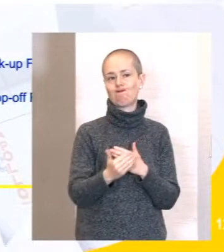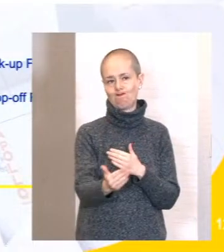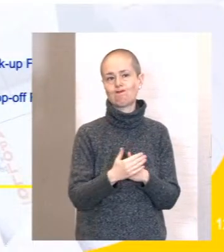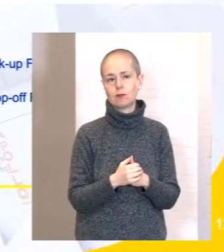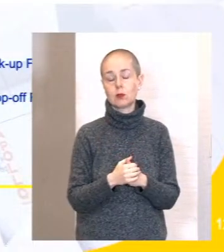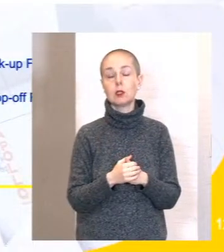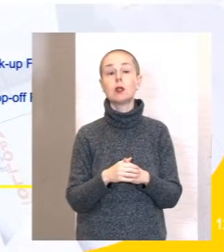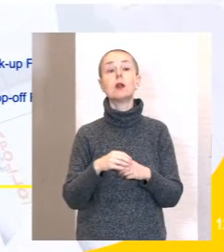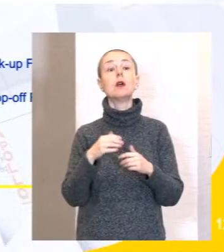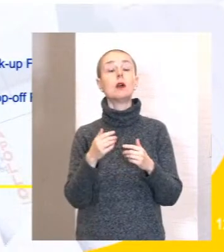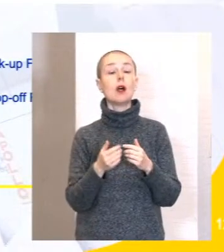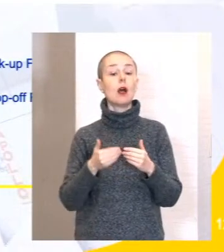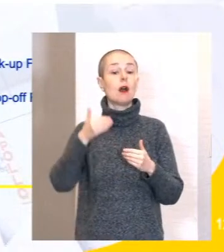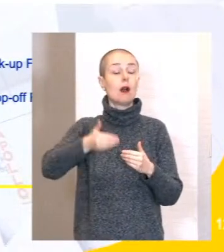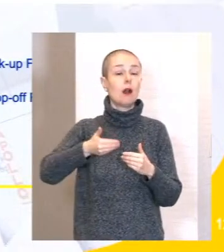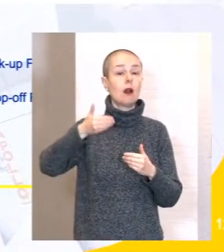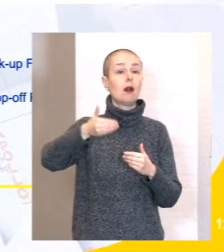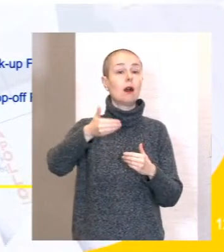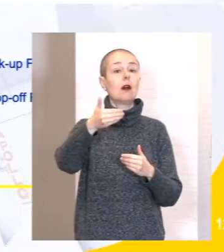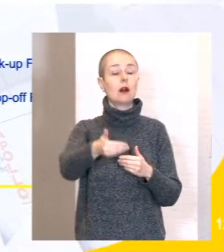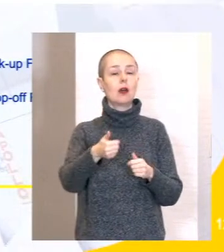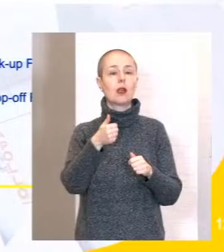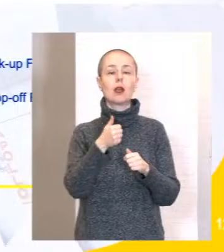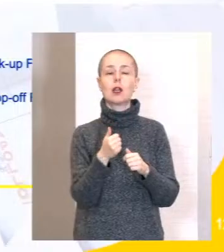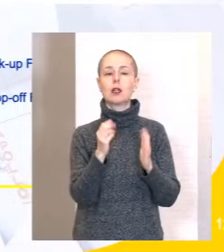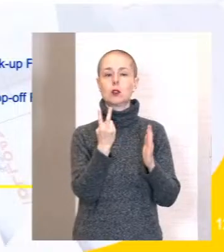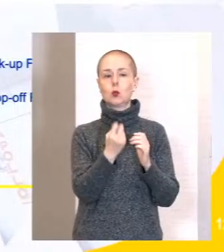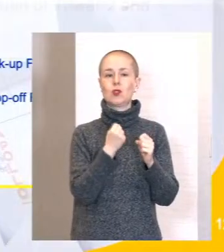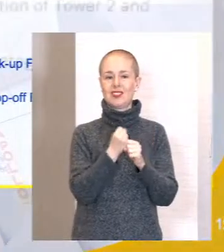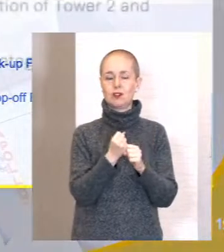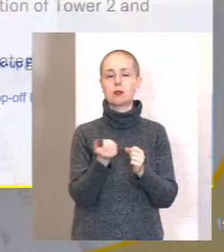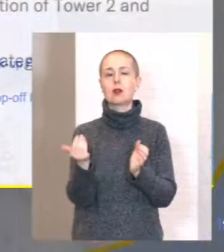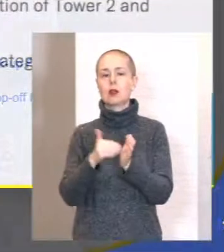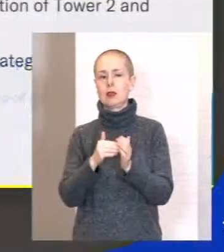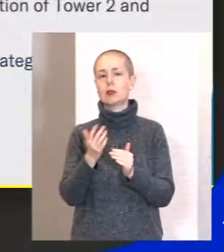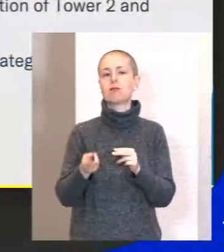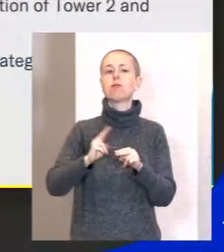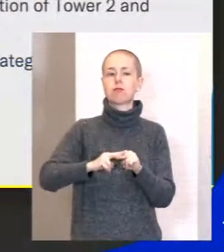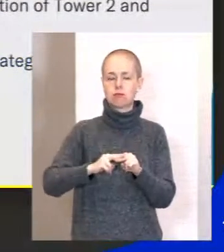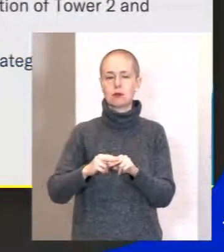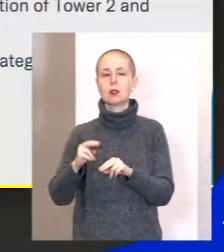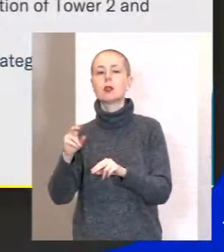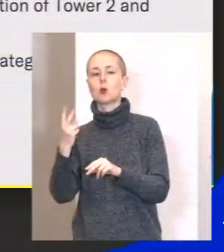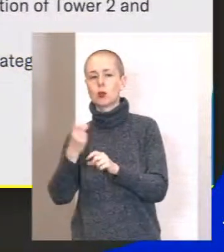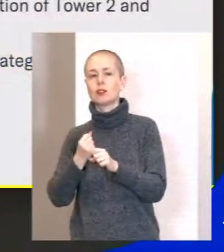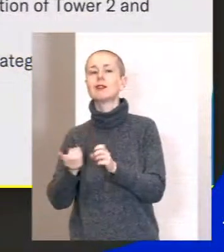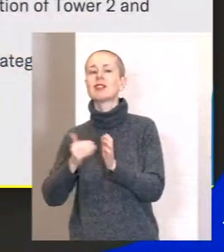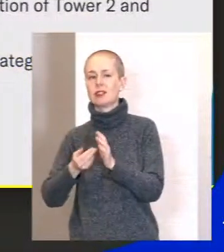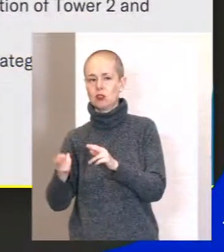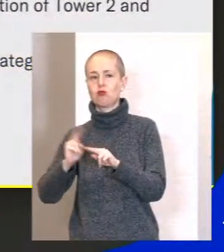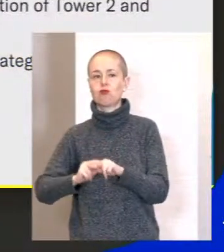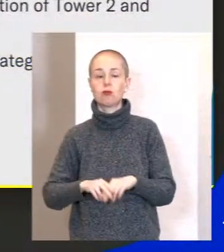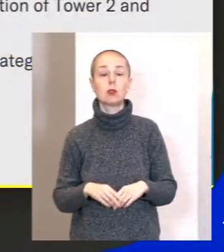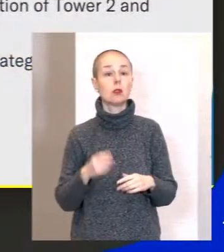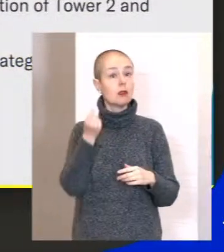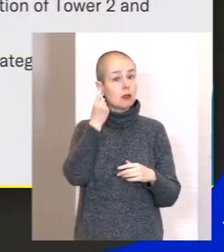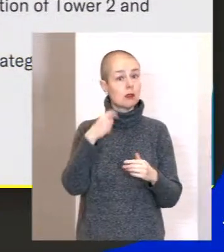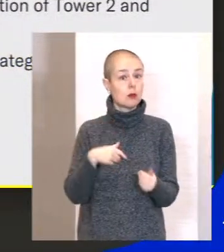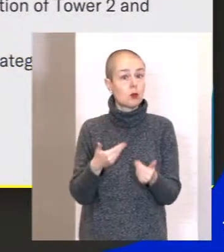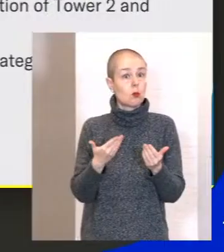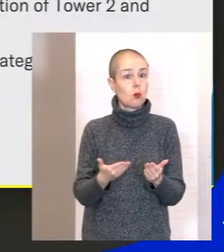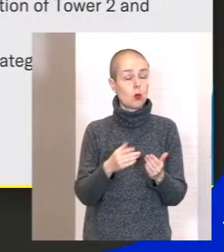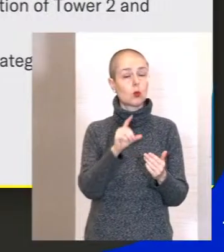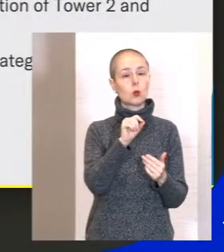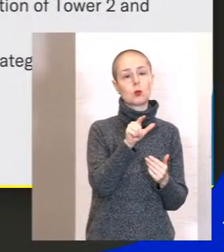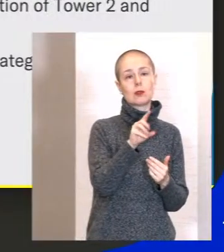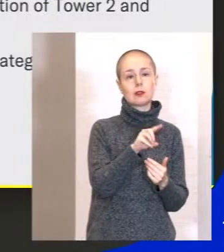further 25-cent increases for each of the 2 following years. The proposed 2026 to